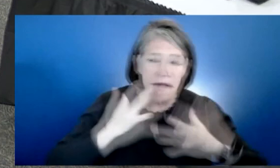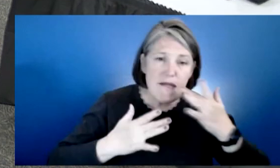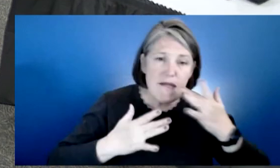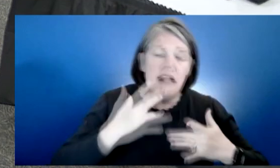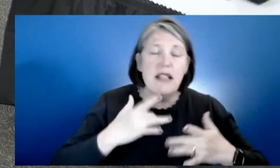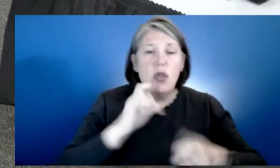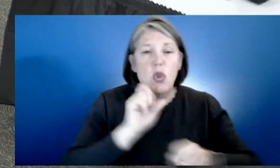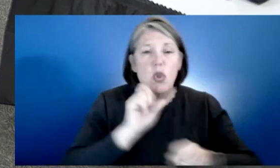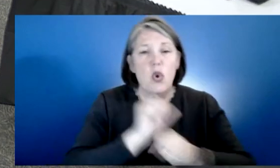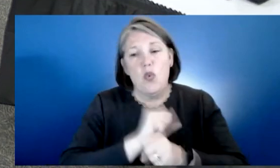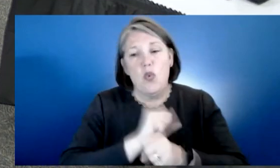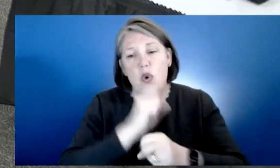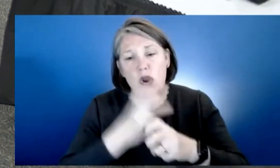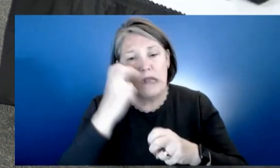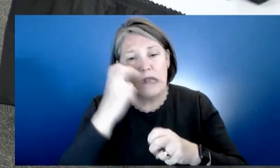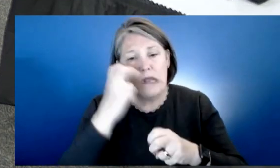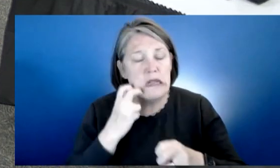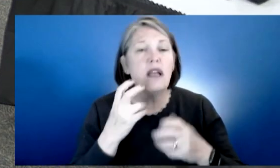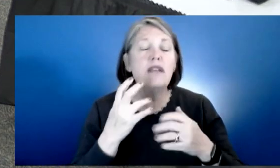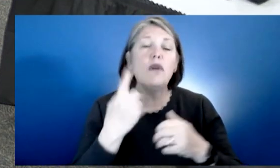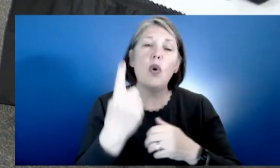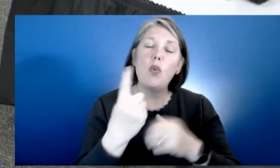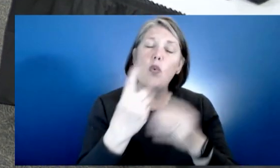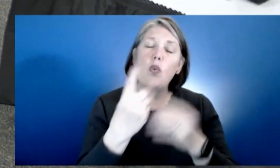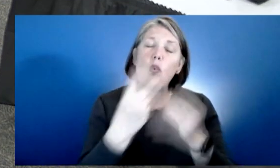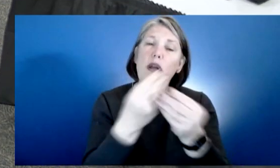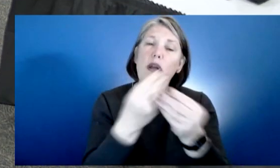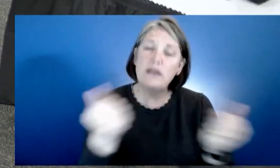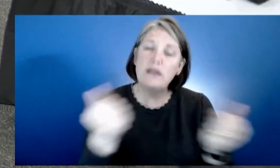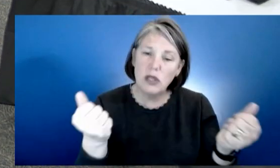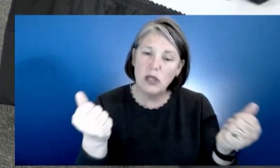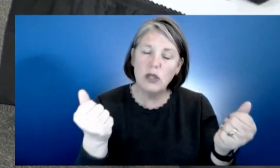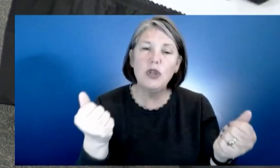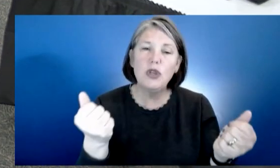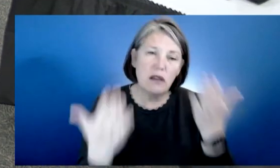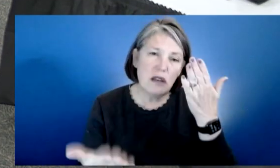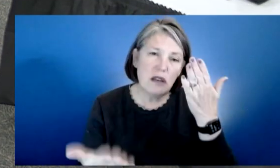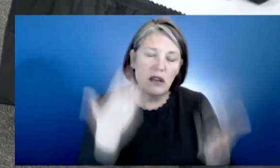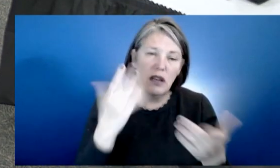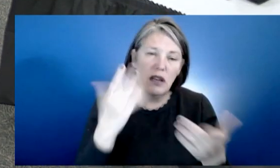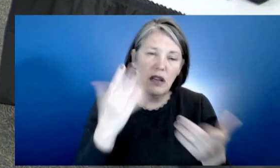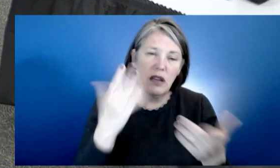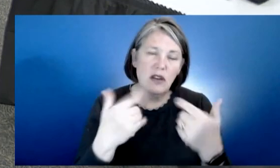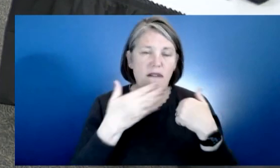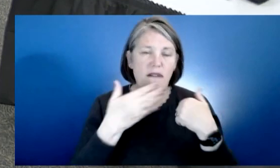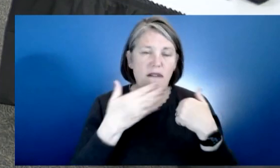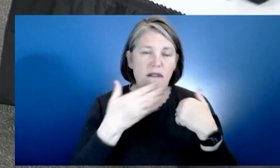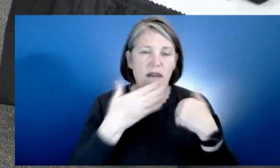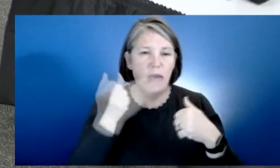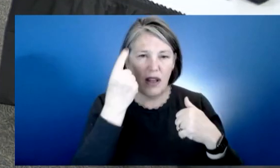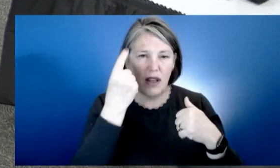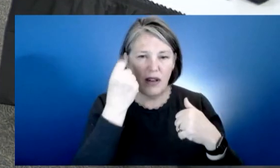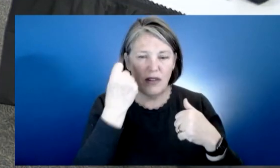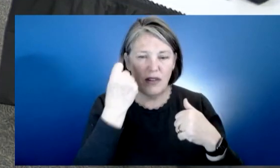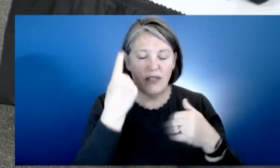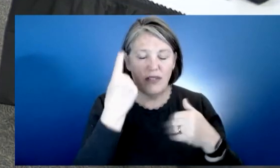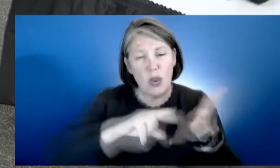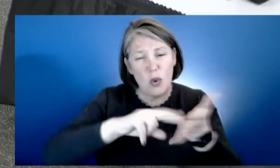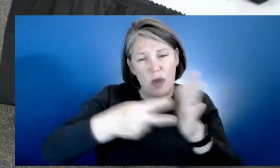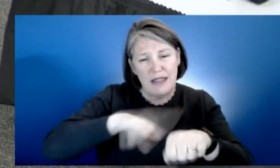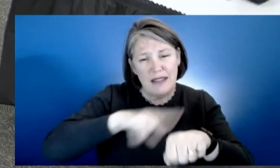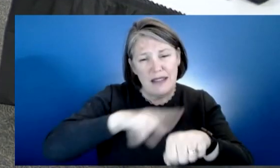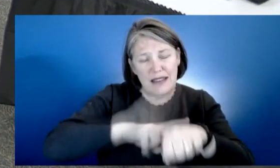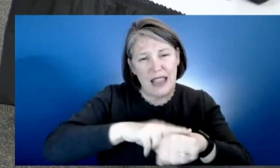like one solution is to have better understanding of natural immunity in the emergency rule or get rid